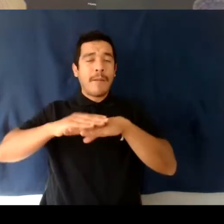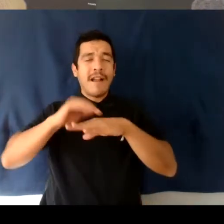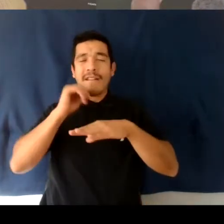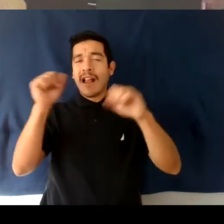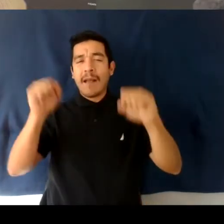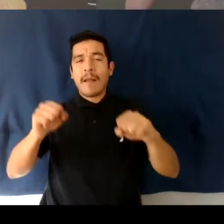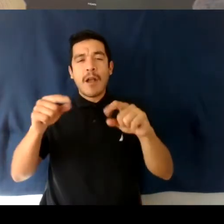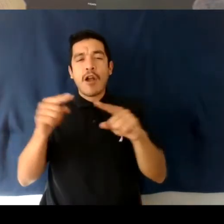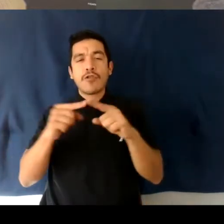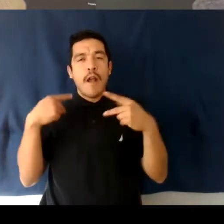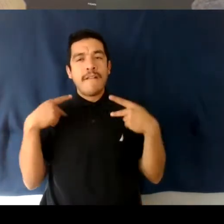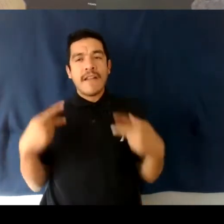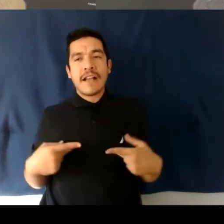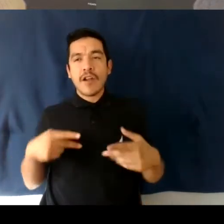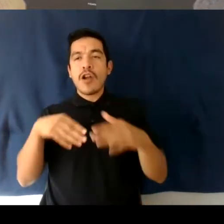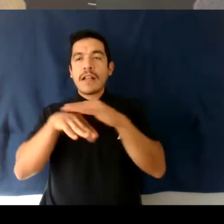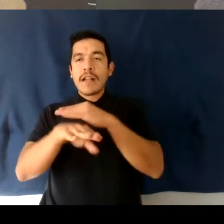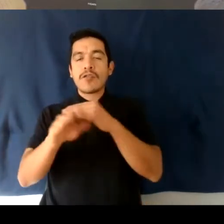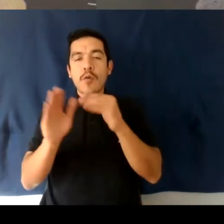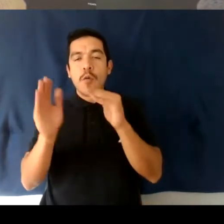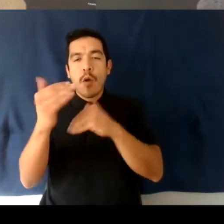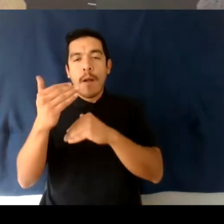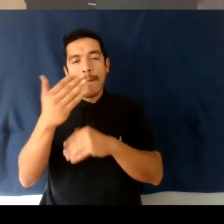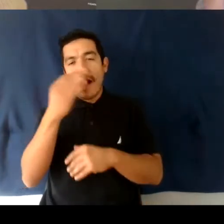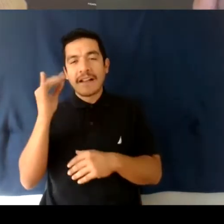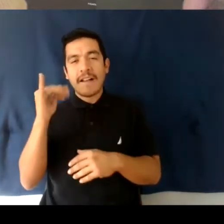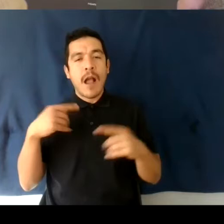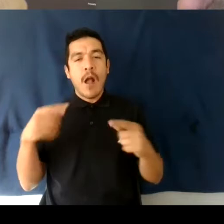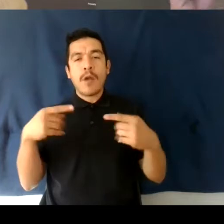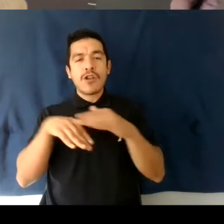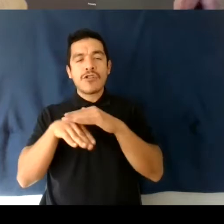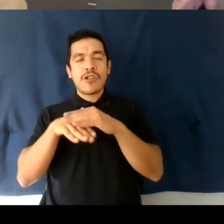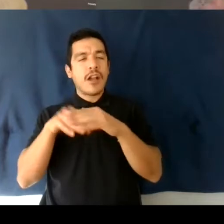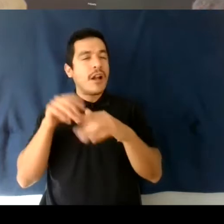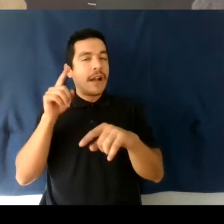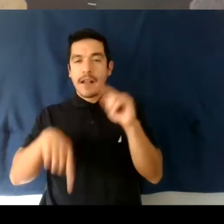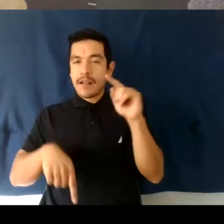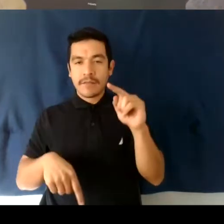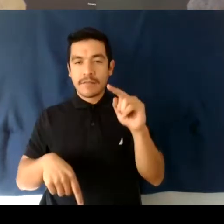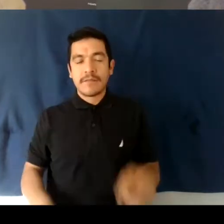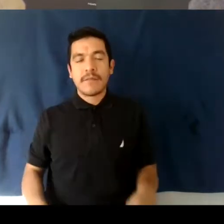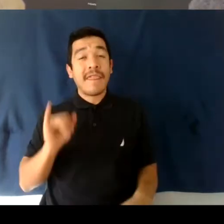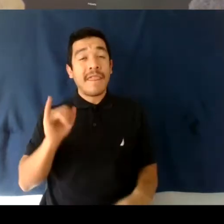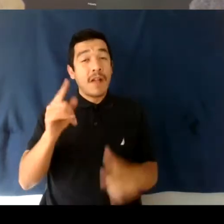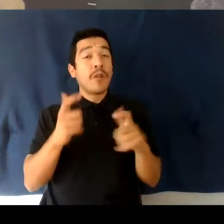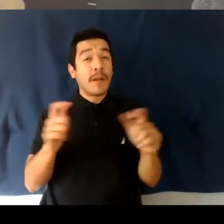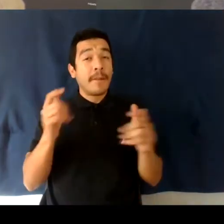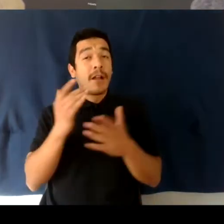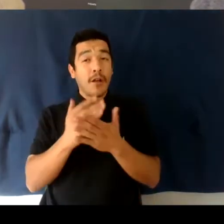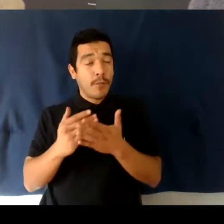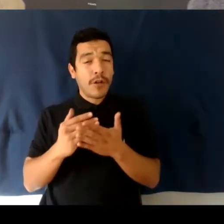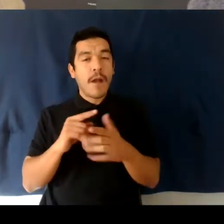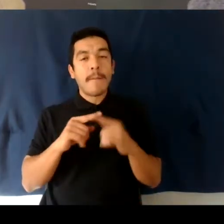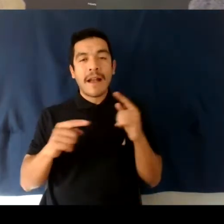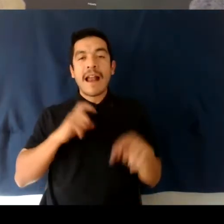to physically get into rooms because it wasn't wheelchair accessible. That was one of the big pieces. But